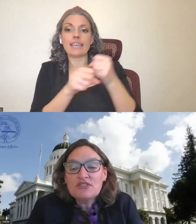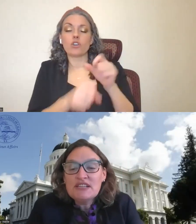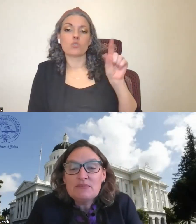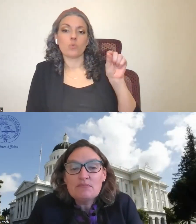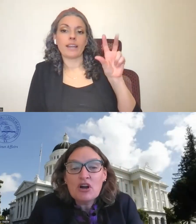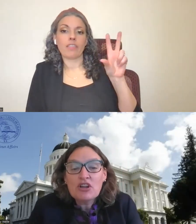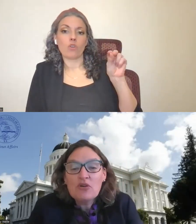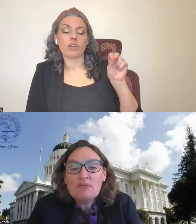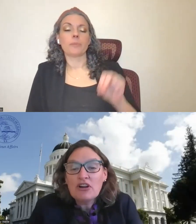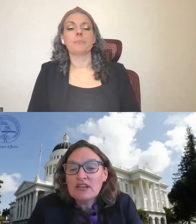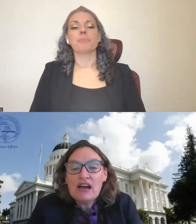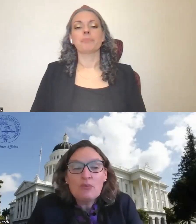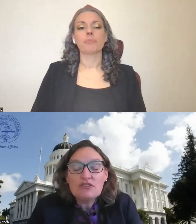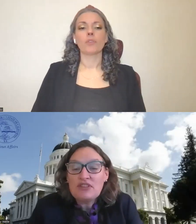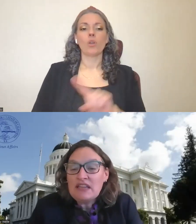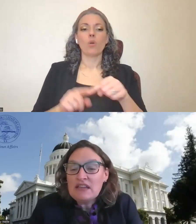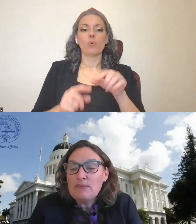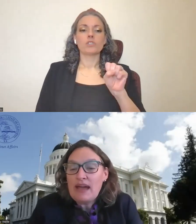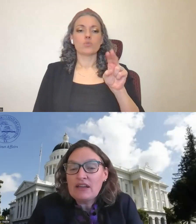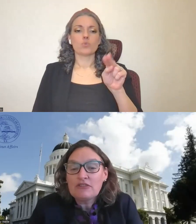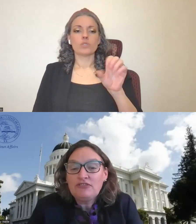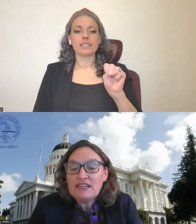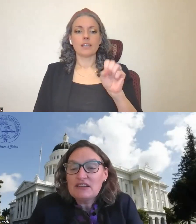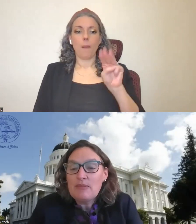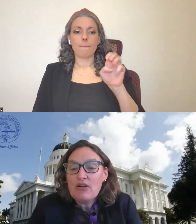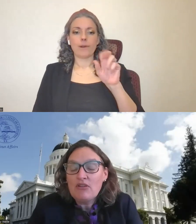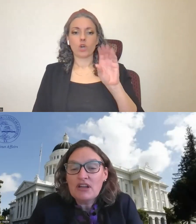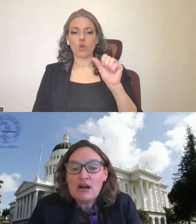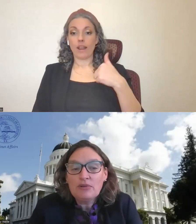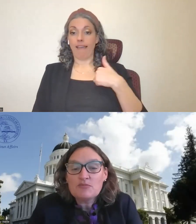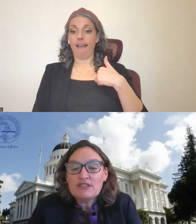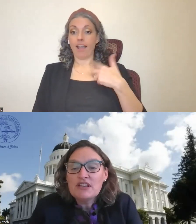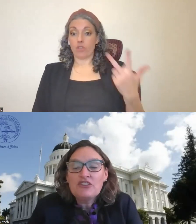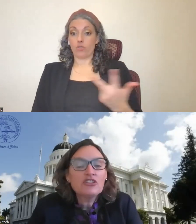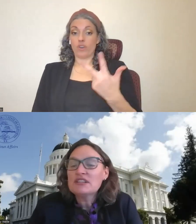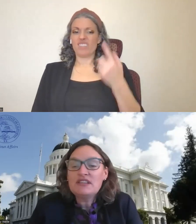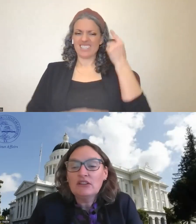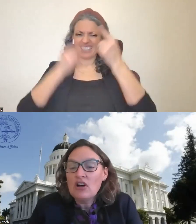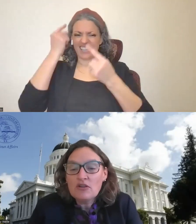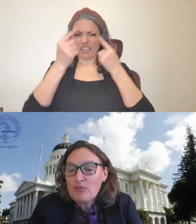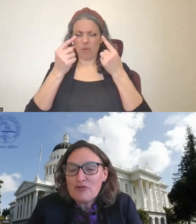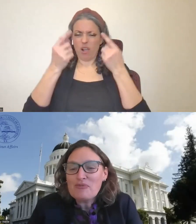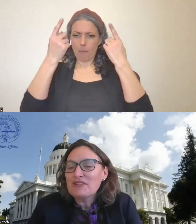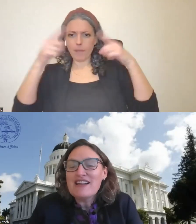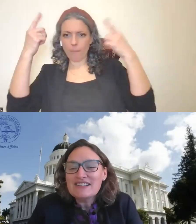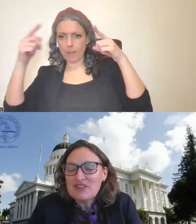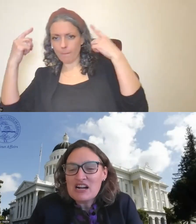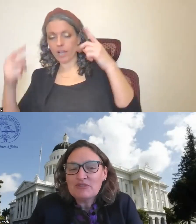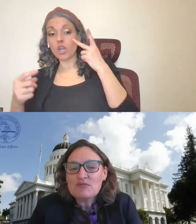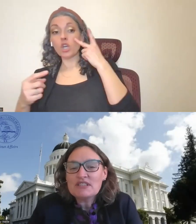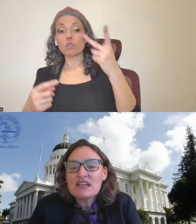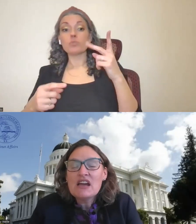When Susan and Marco and Mark and I were thinking back and reflecting about all the accomplishments, you're going to see a long report with